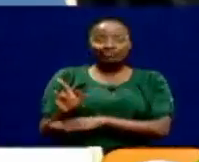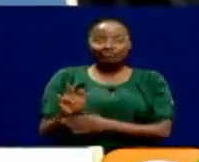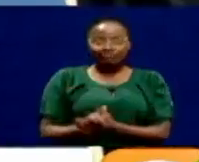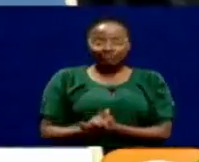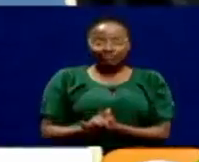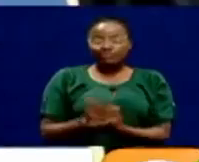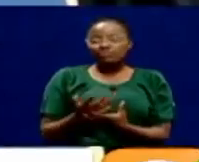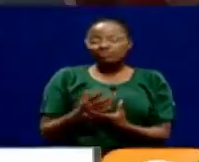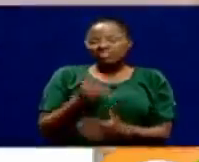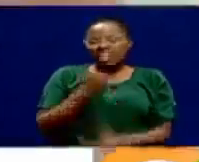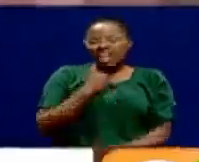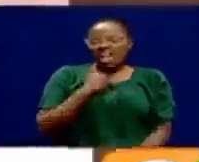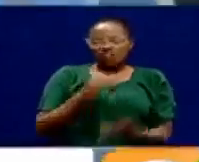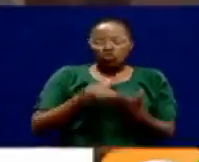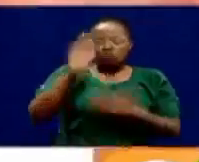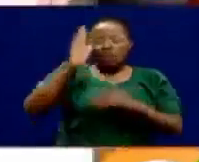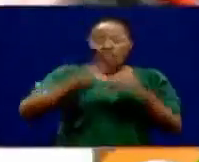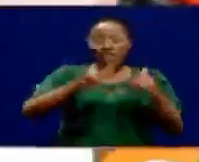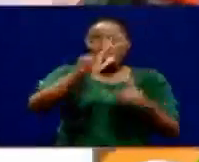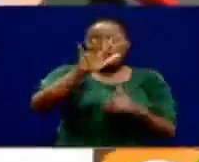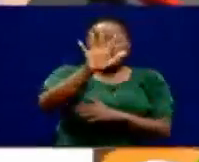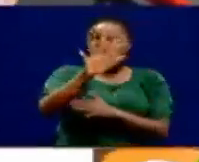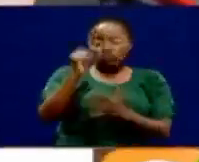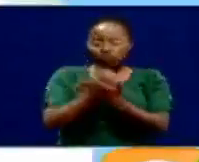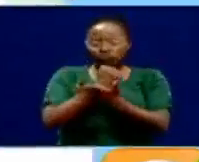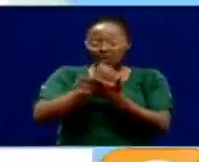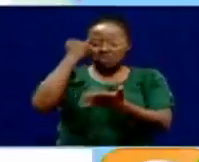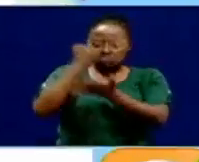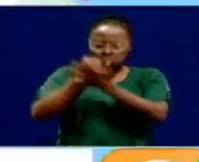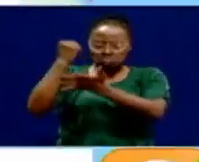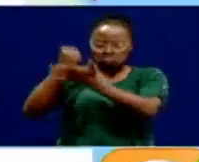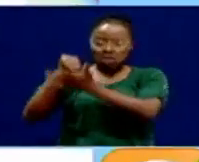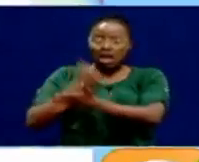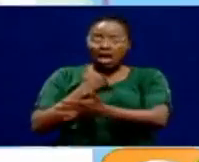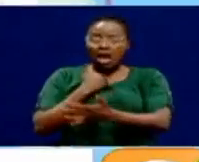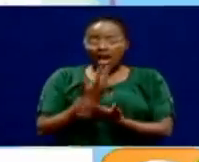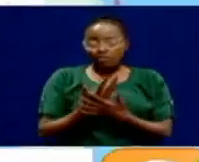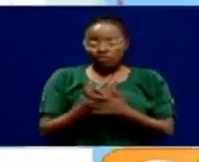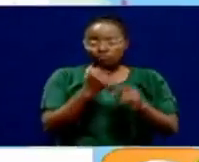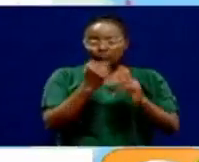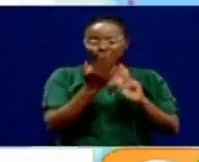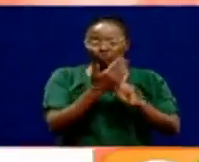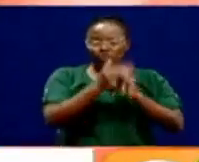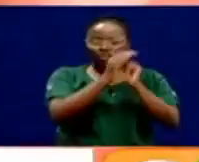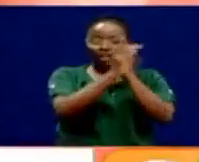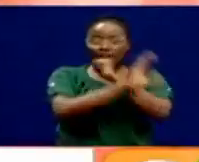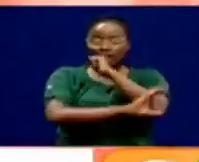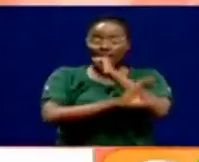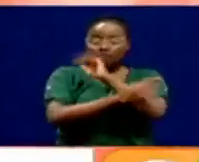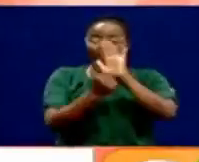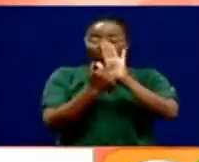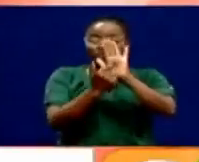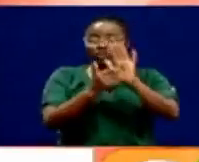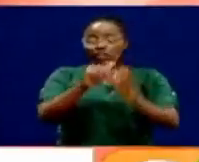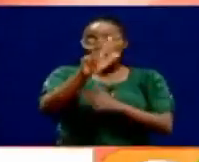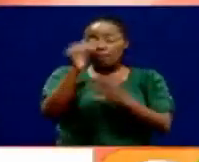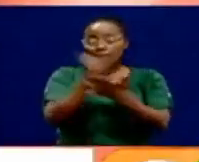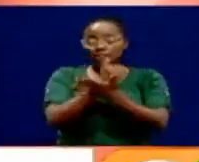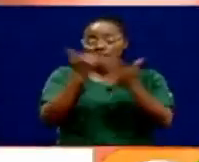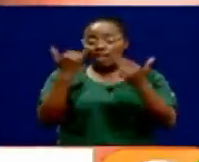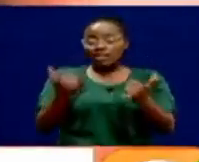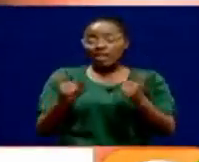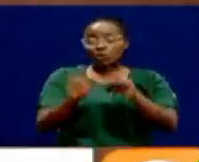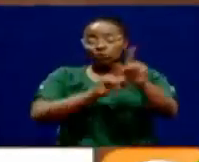The dual citizen has more than 35 passports filled with stamps on border crossings between countries. He shows us the three passports he's